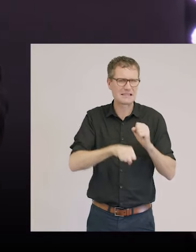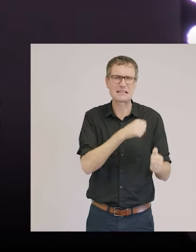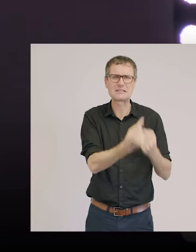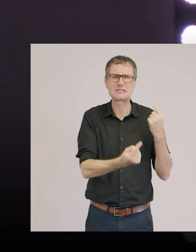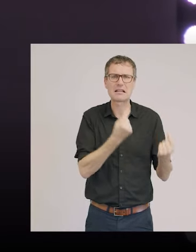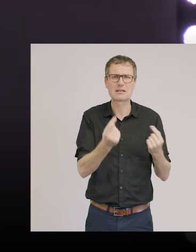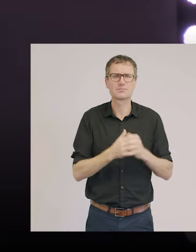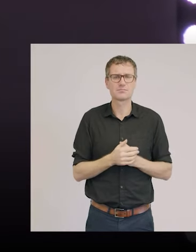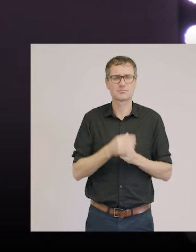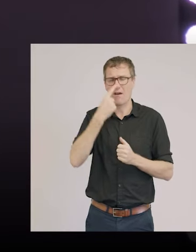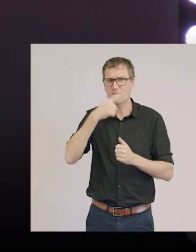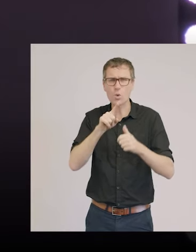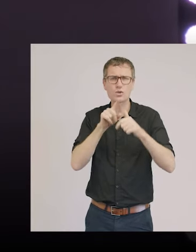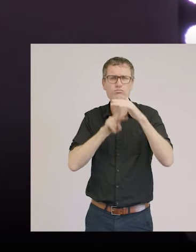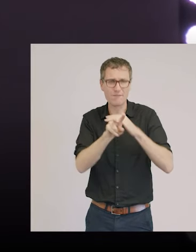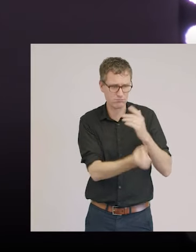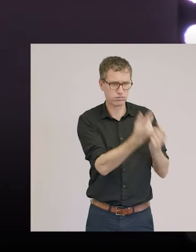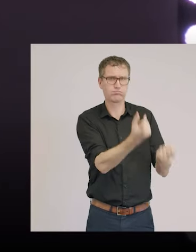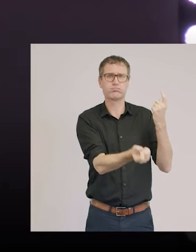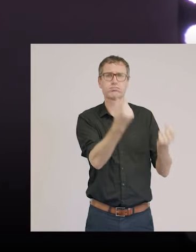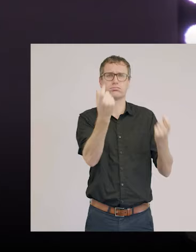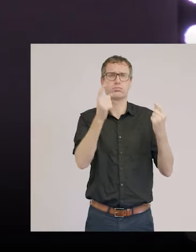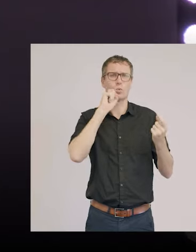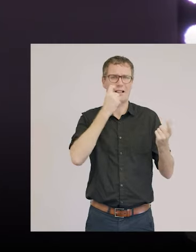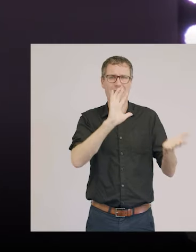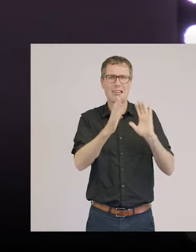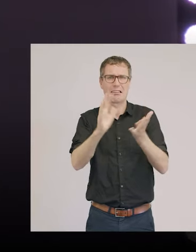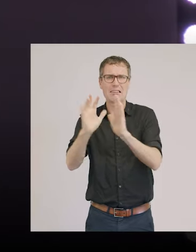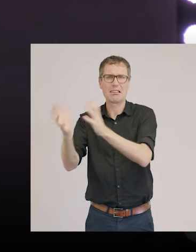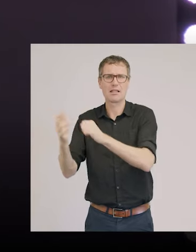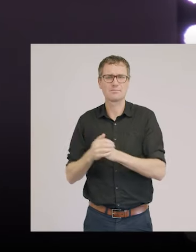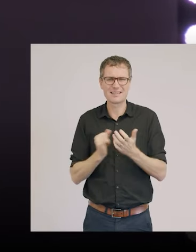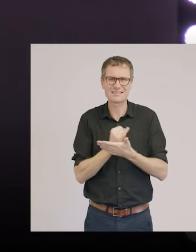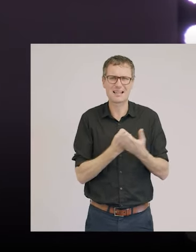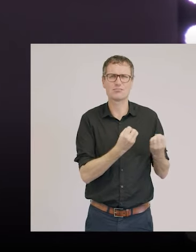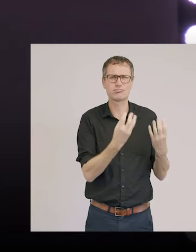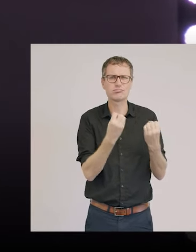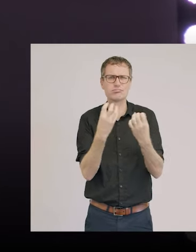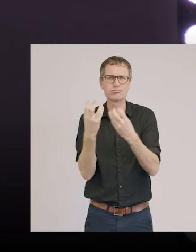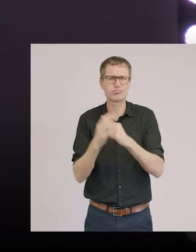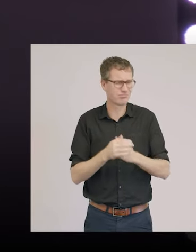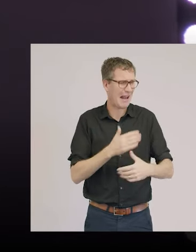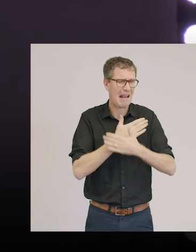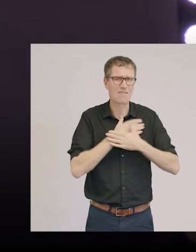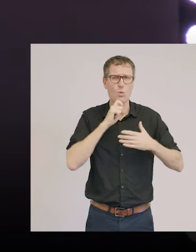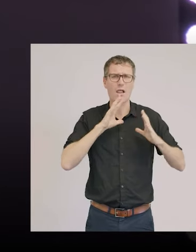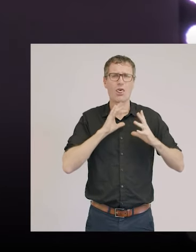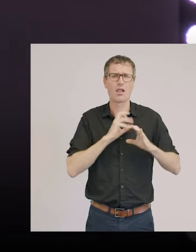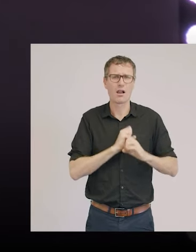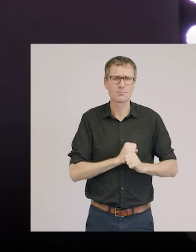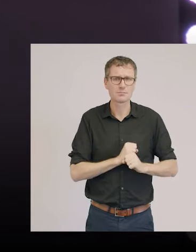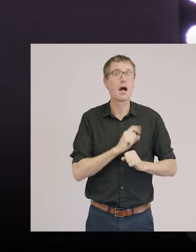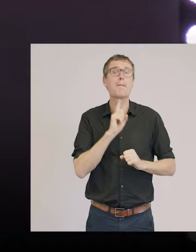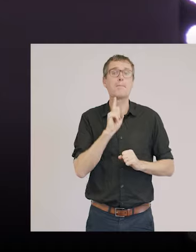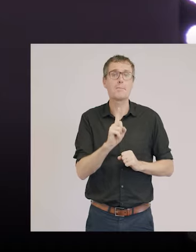will turn away from me and betray and hate each other, and many false prophets will appear and will deceive many people. Sin will be rampant